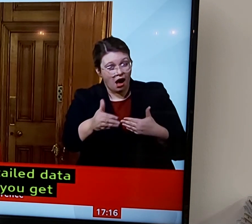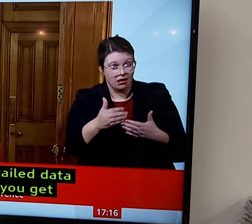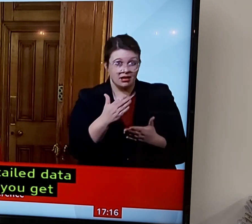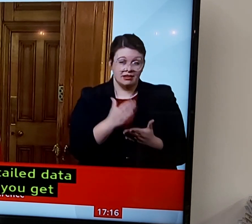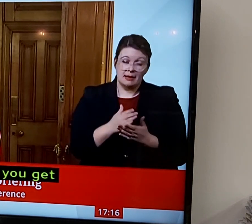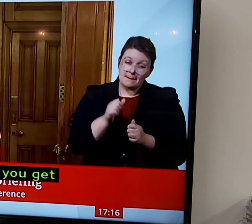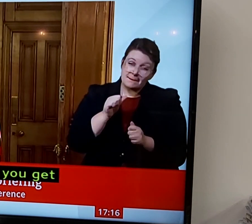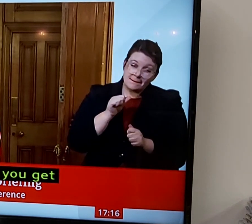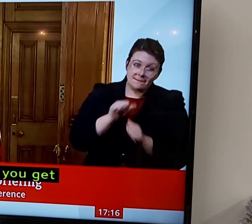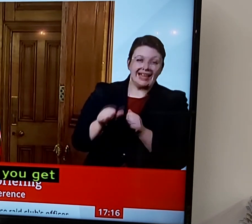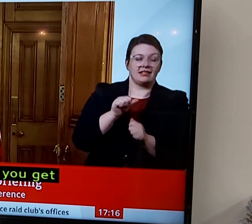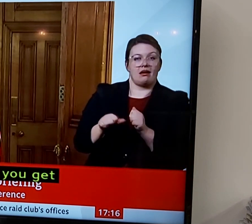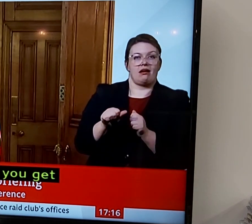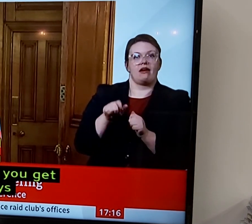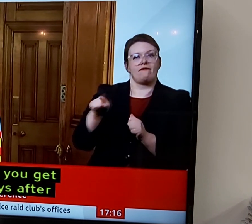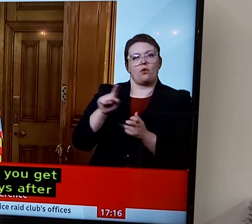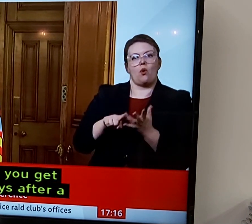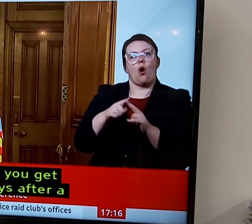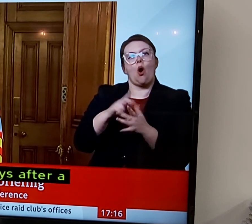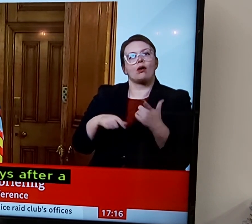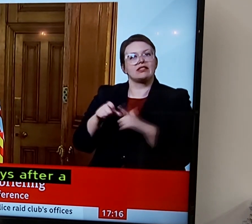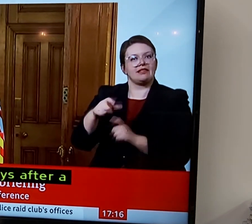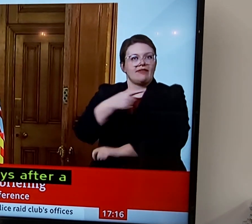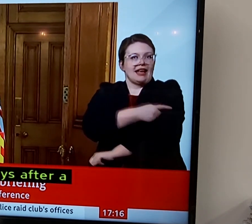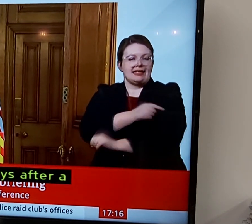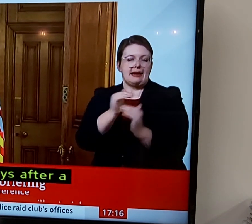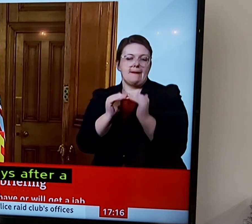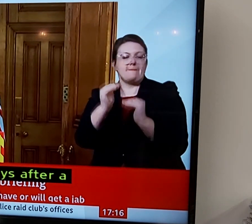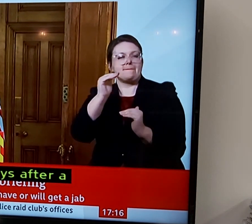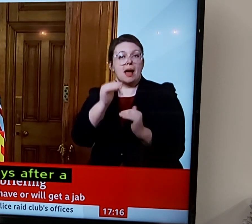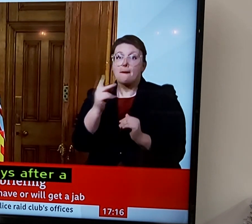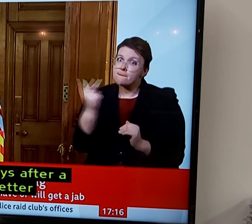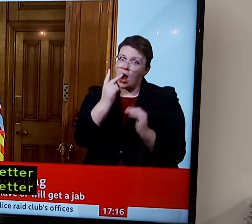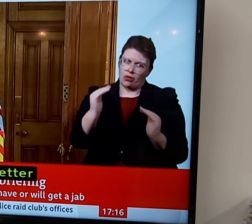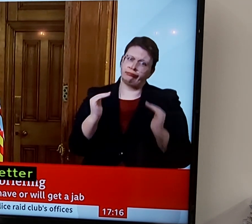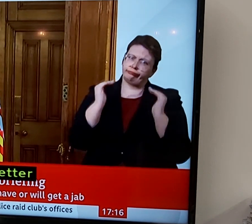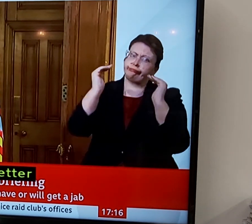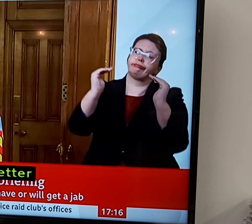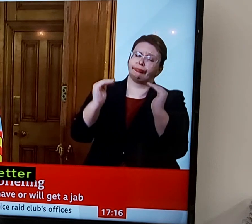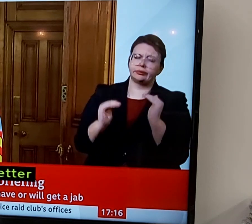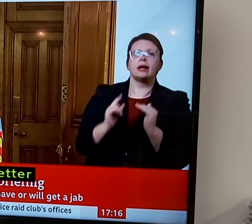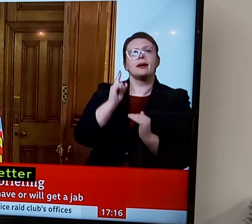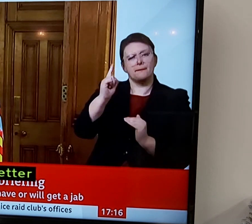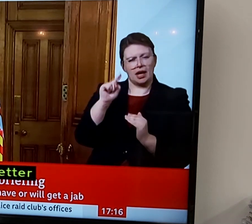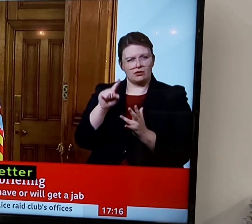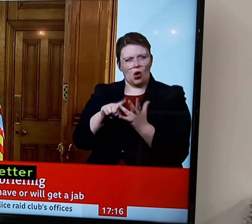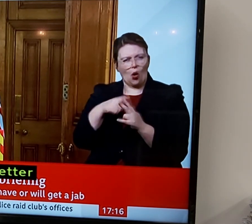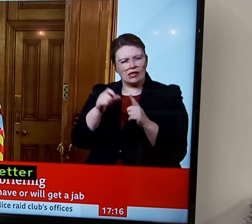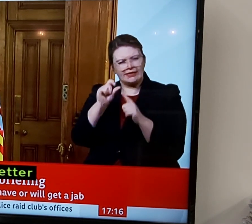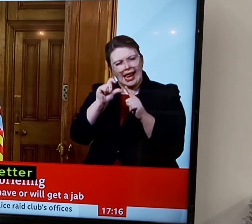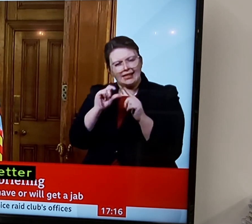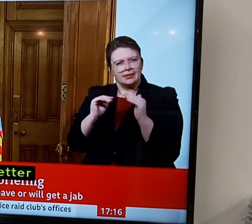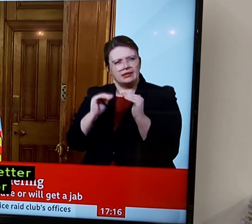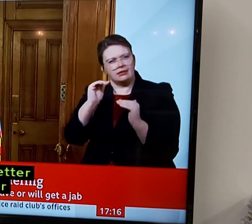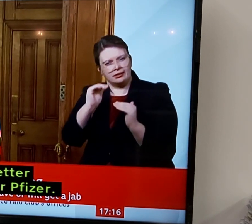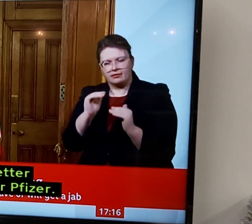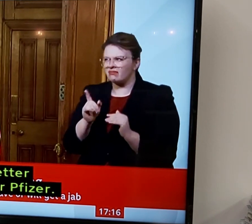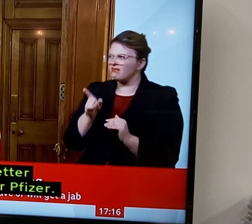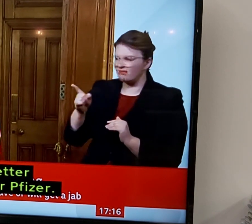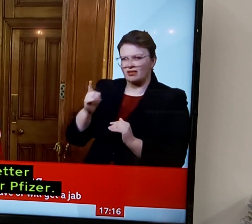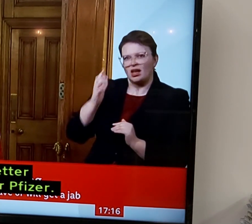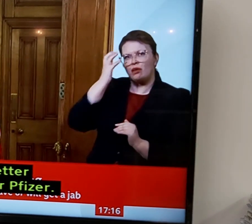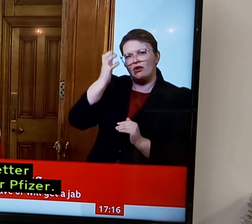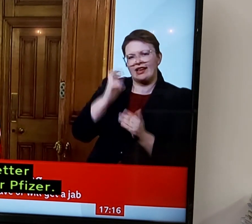Oxford jab than for Pfizer. Albeit, both results are clearly very strong. Professor Van-Tam is going to set